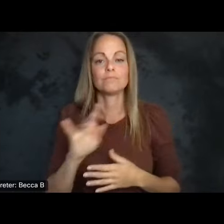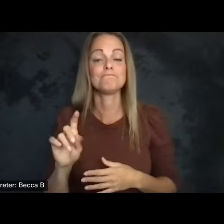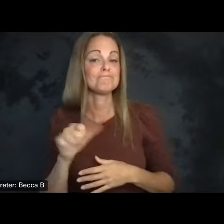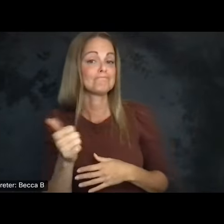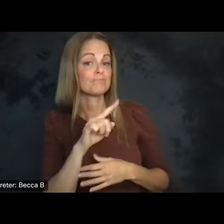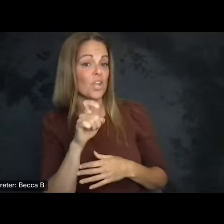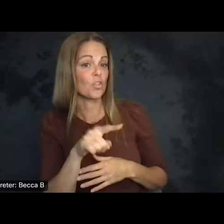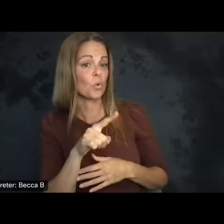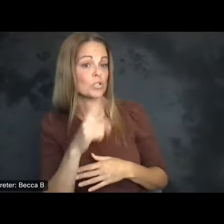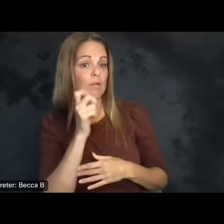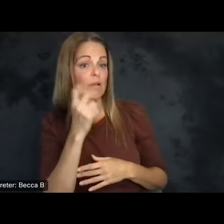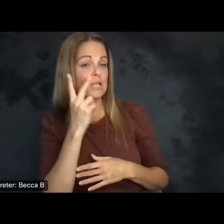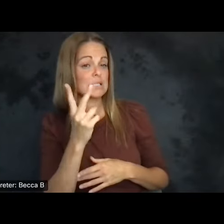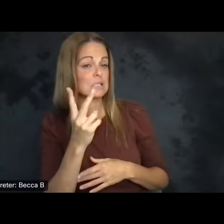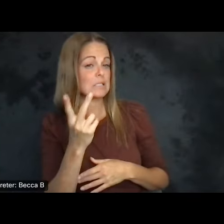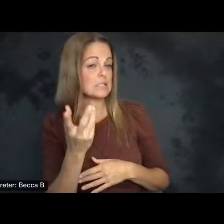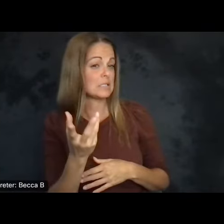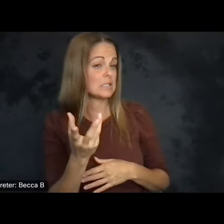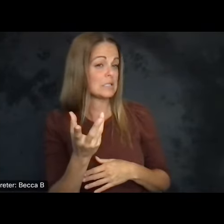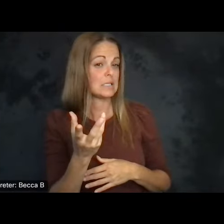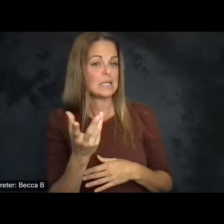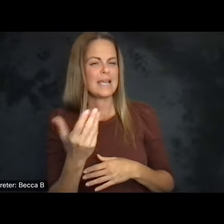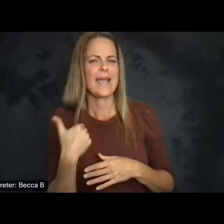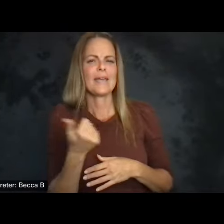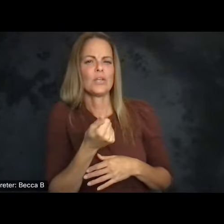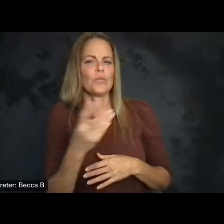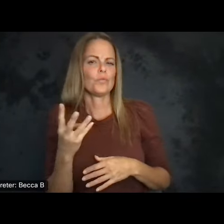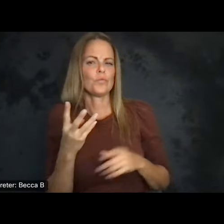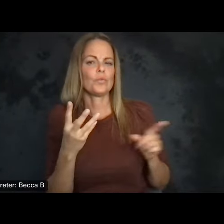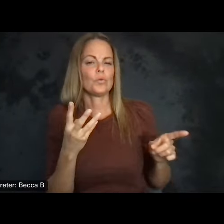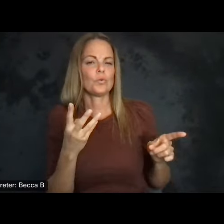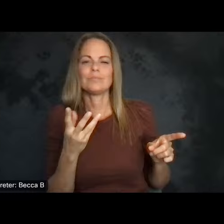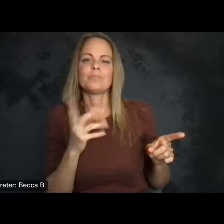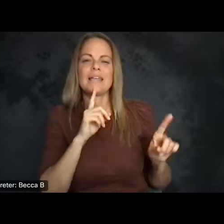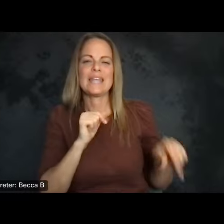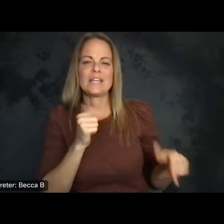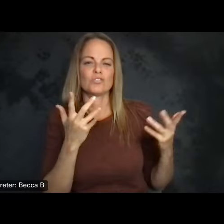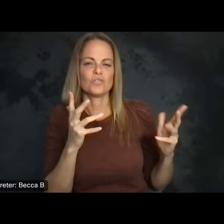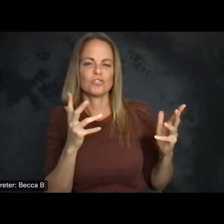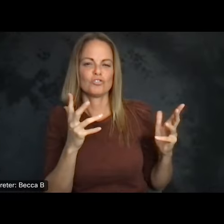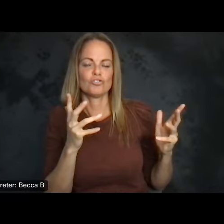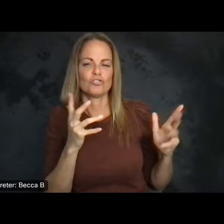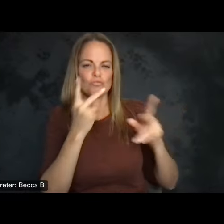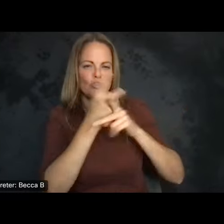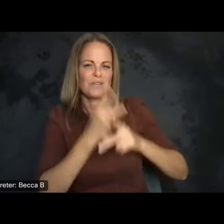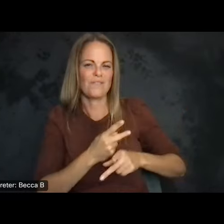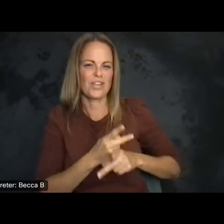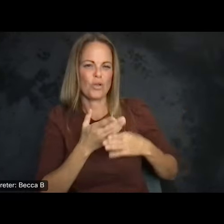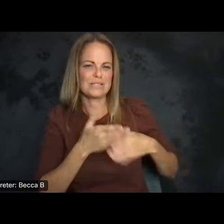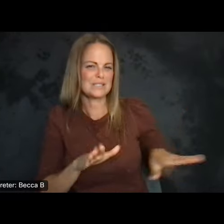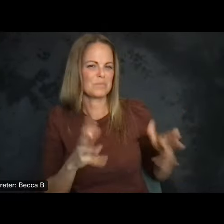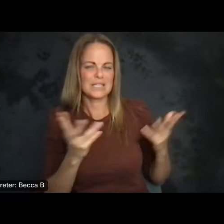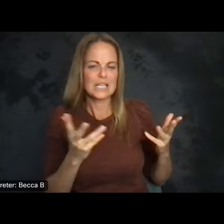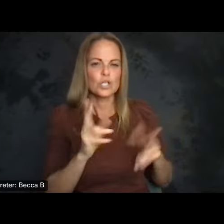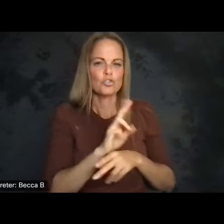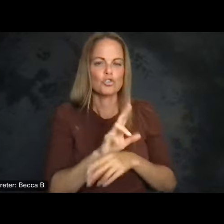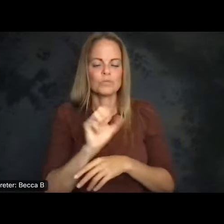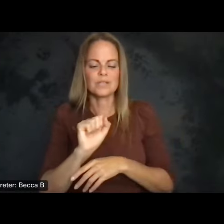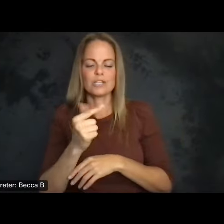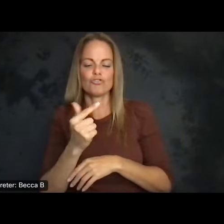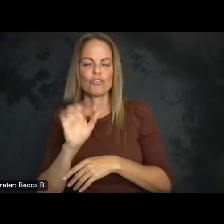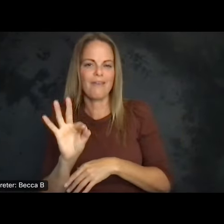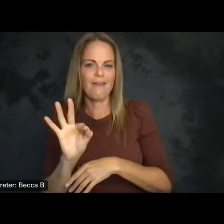Okay, not seeing any. I had a couple that you already answered. I was trying to figure out what's the split. Do you use any SGF? Your answer